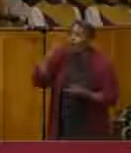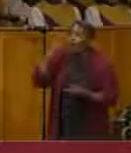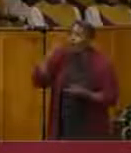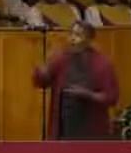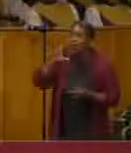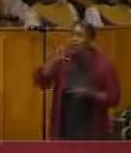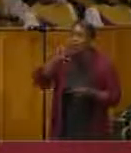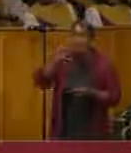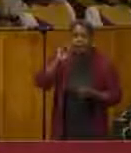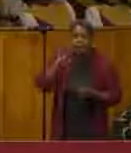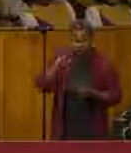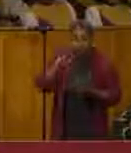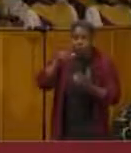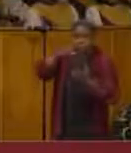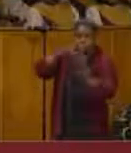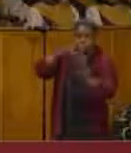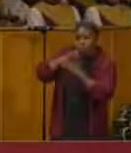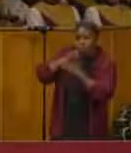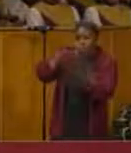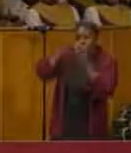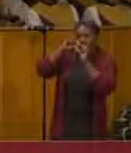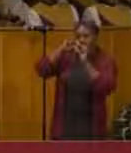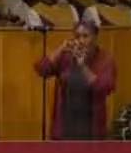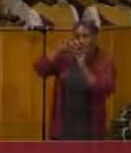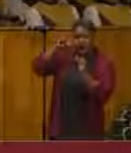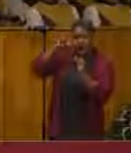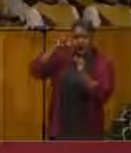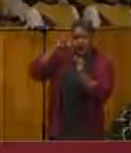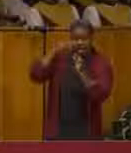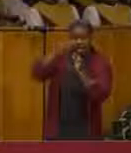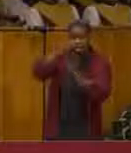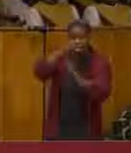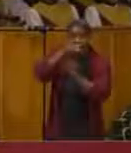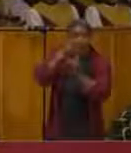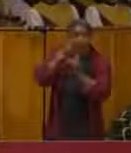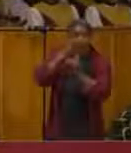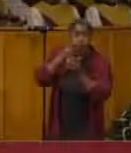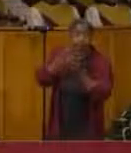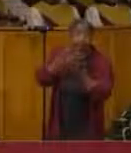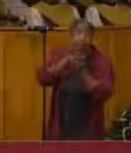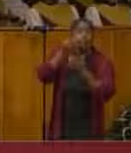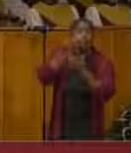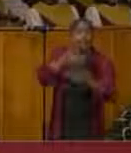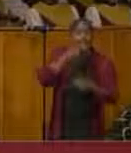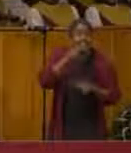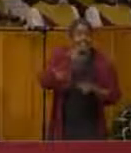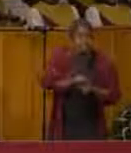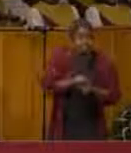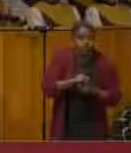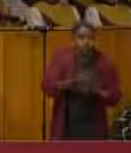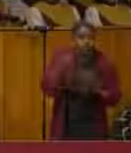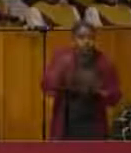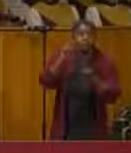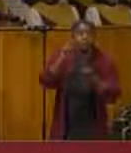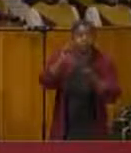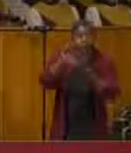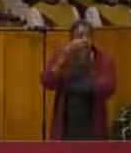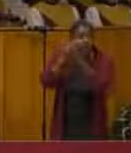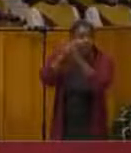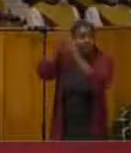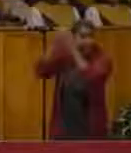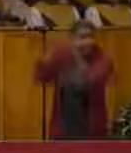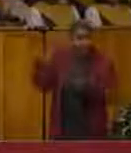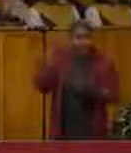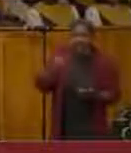get through the eye of a needle than it is for a rich sister to make it into heaven. And it's not because